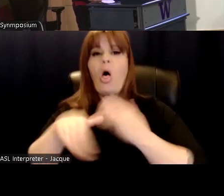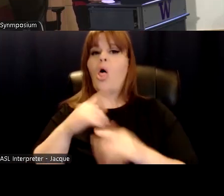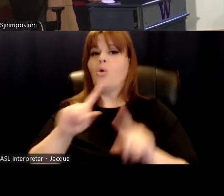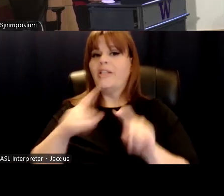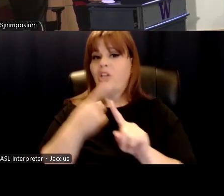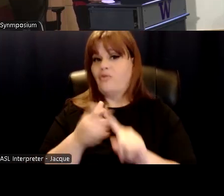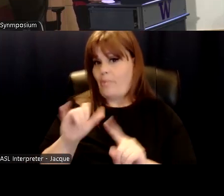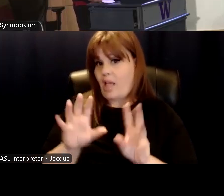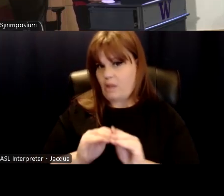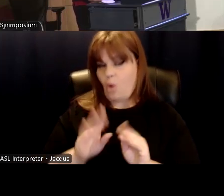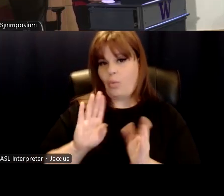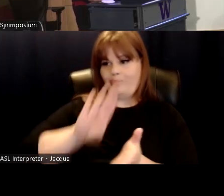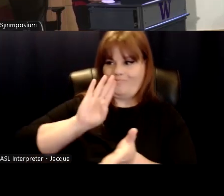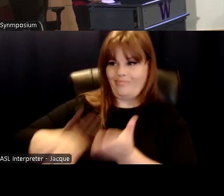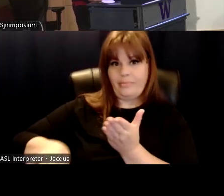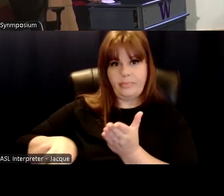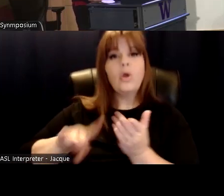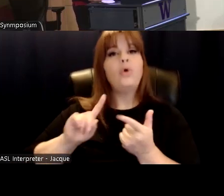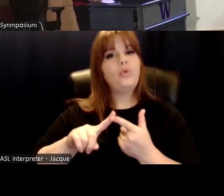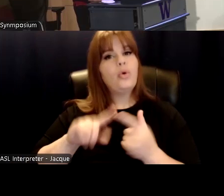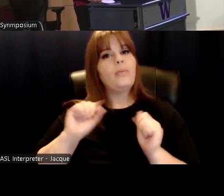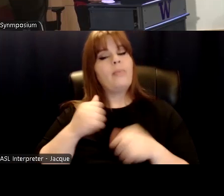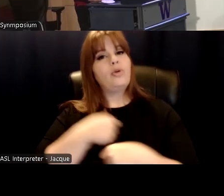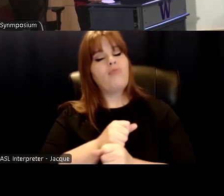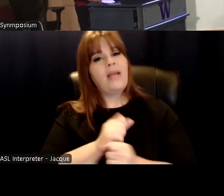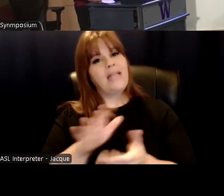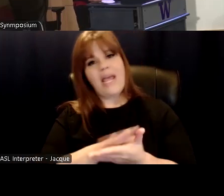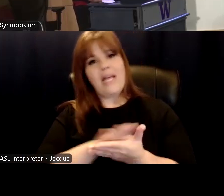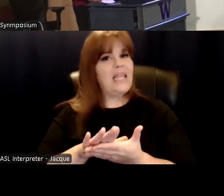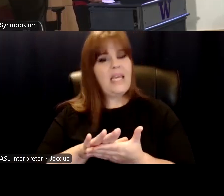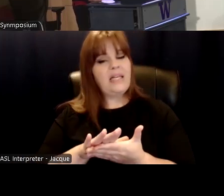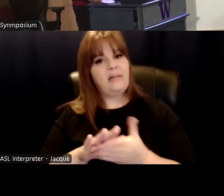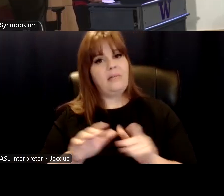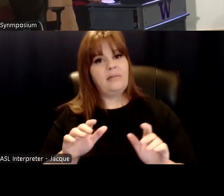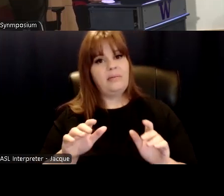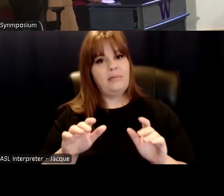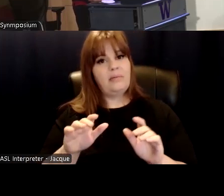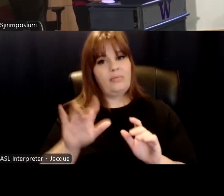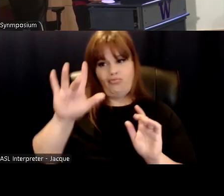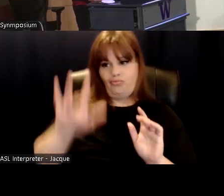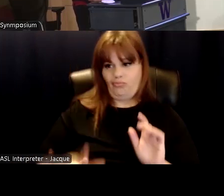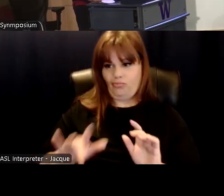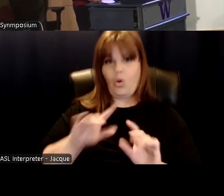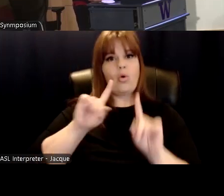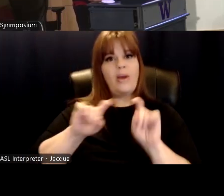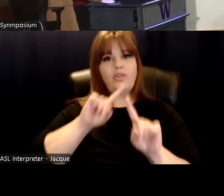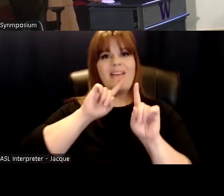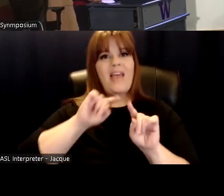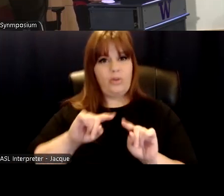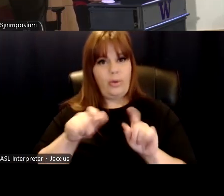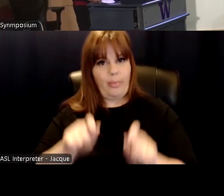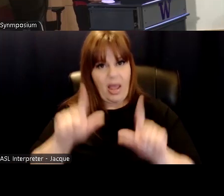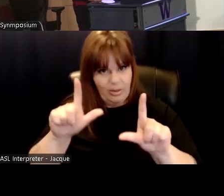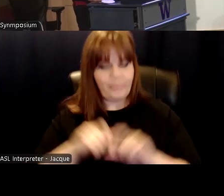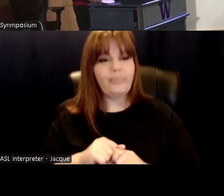session will be dismissed to create a clean slate for the next presenter. We will try to get as many questions